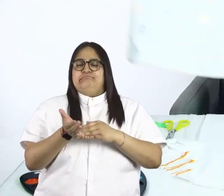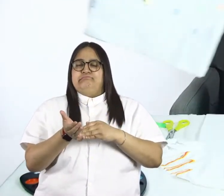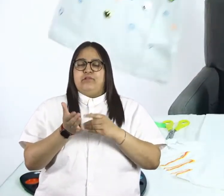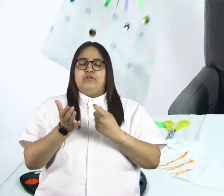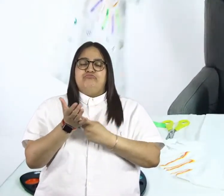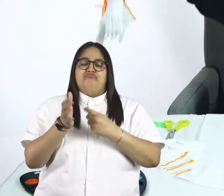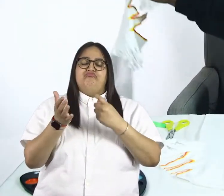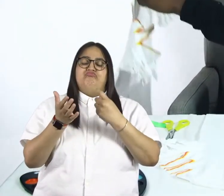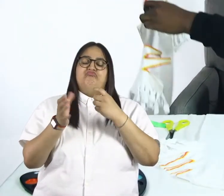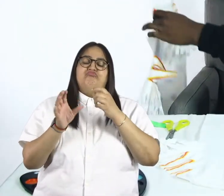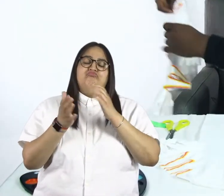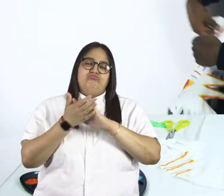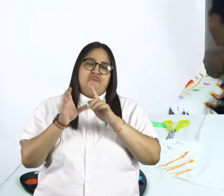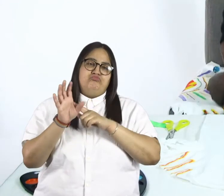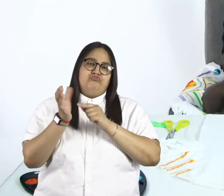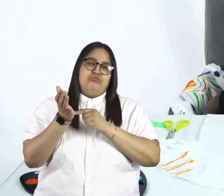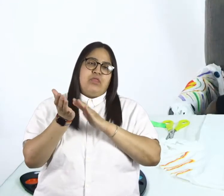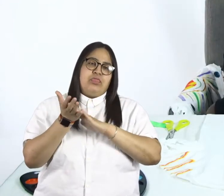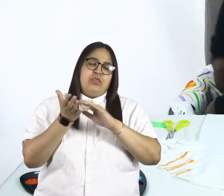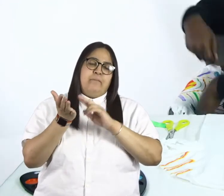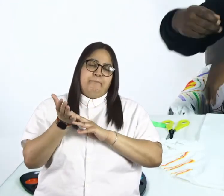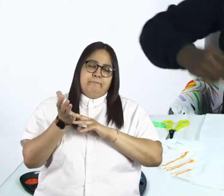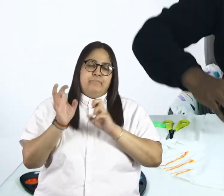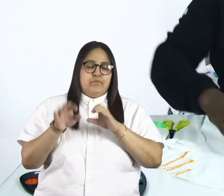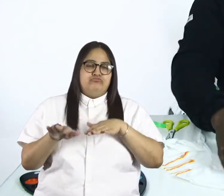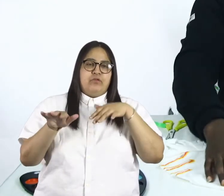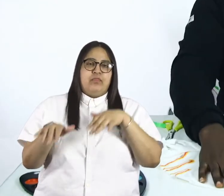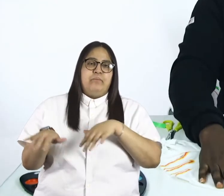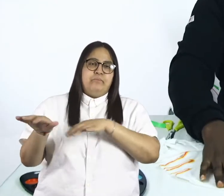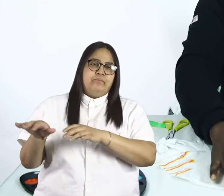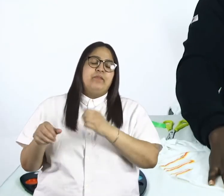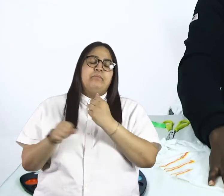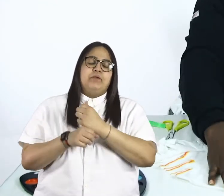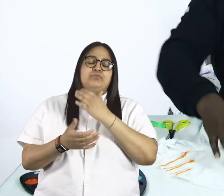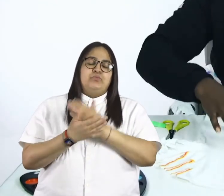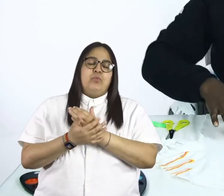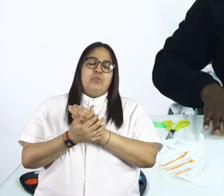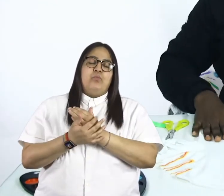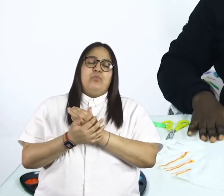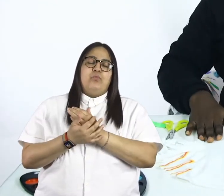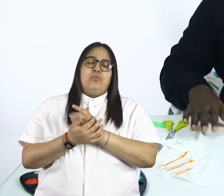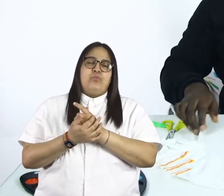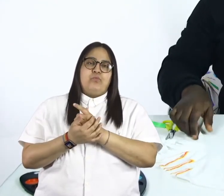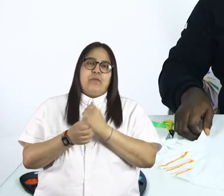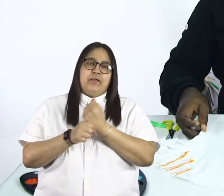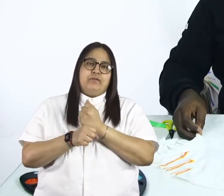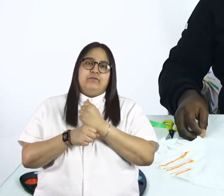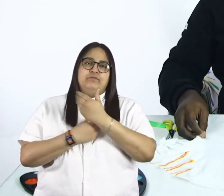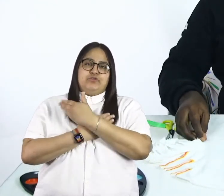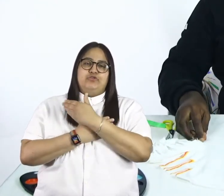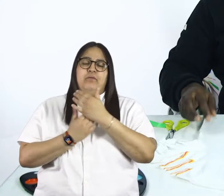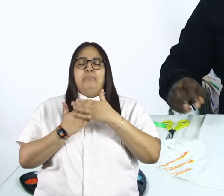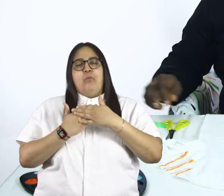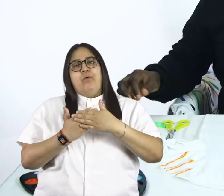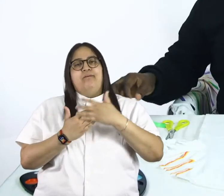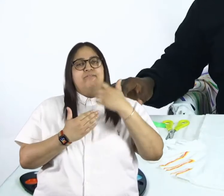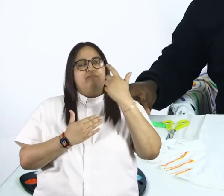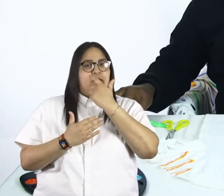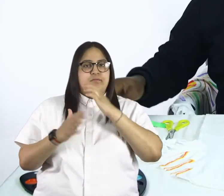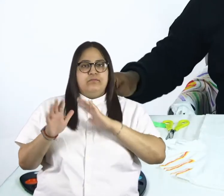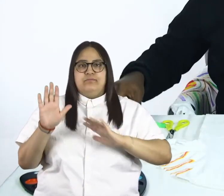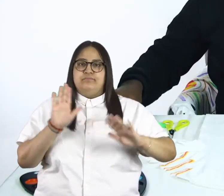plain t-shirt. You want to put in as much detail as you can to make it fun, vibrant, and something that you would love to wear yourself as well.